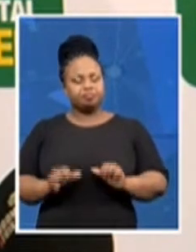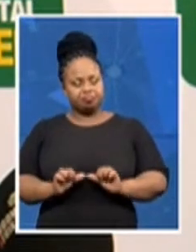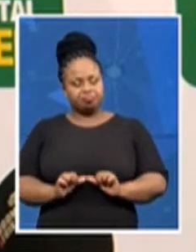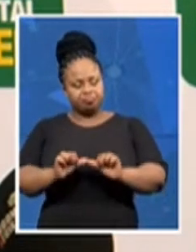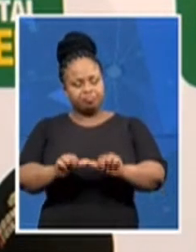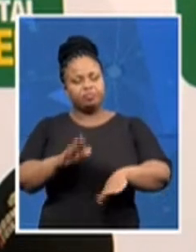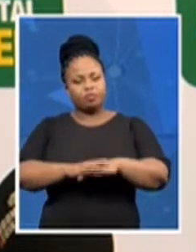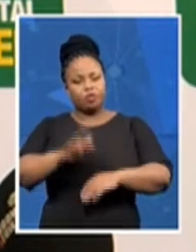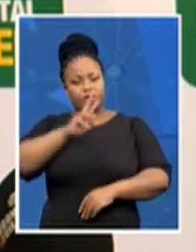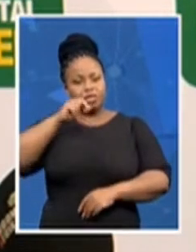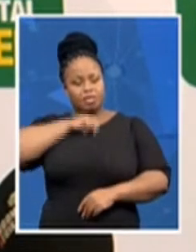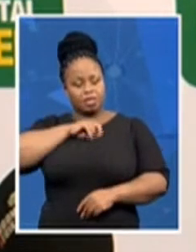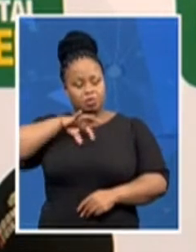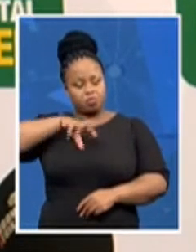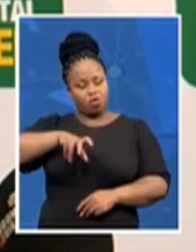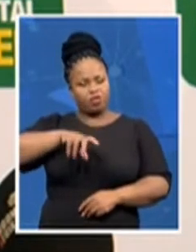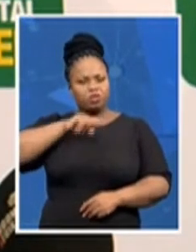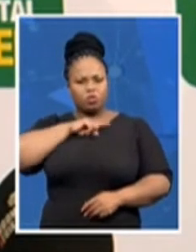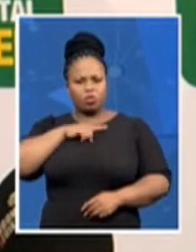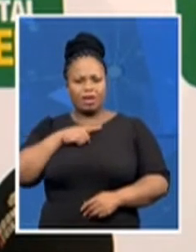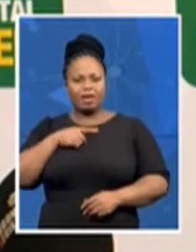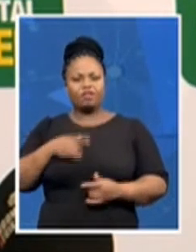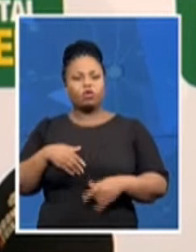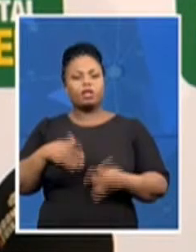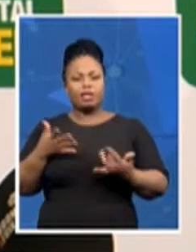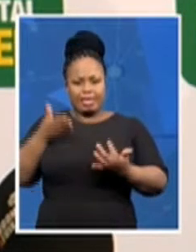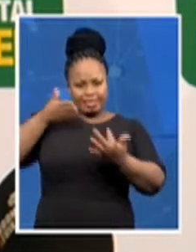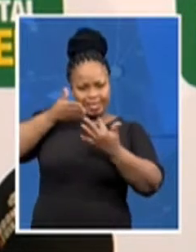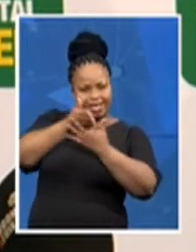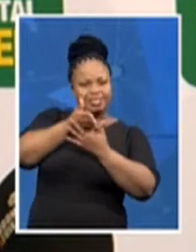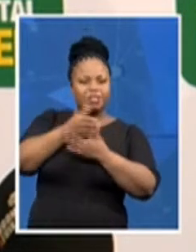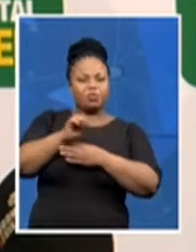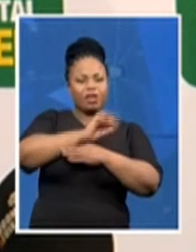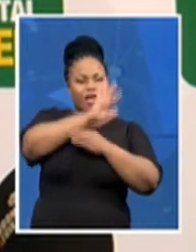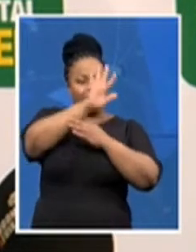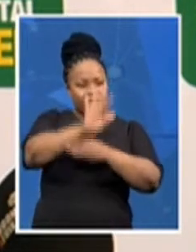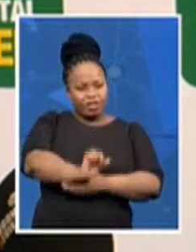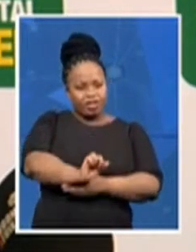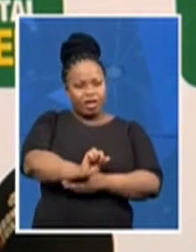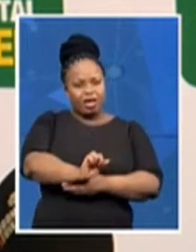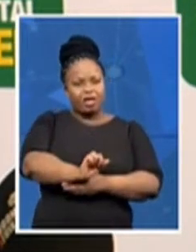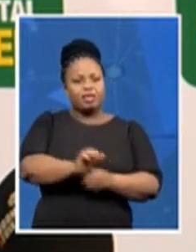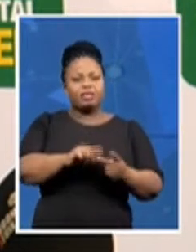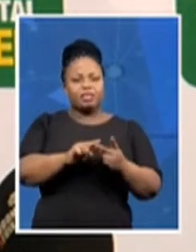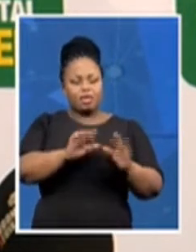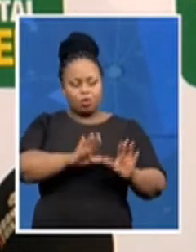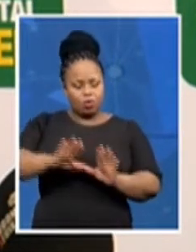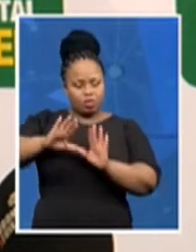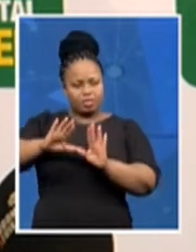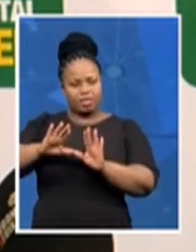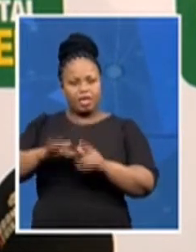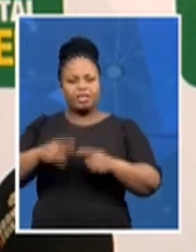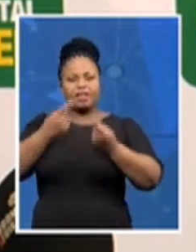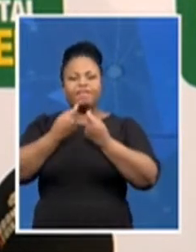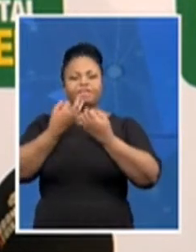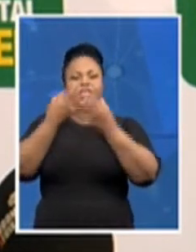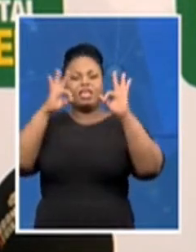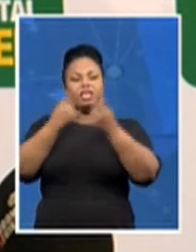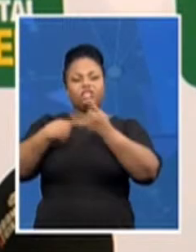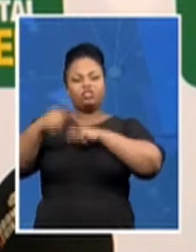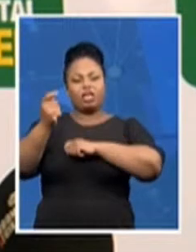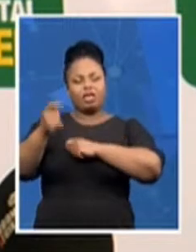to Africa and African continental free trade area. We are also